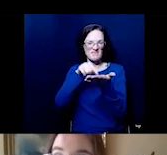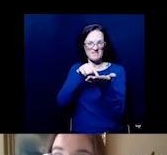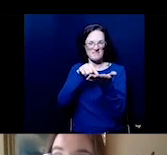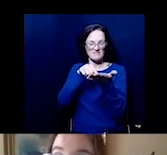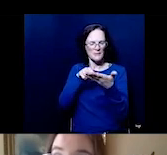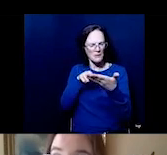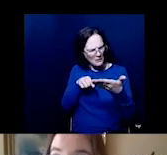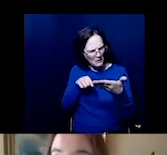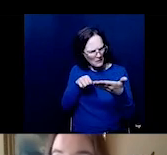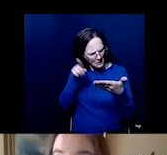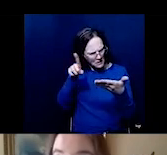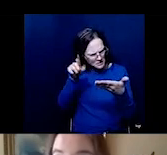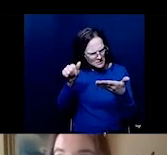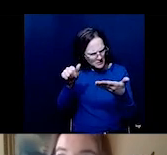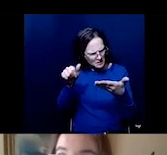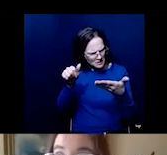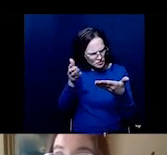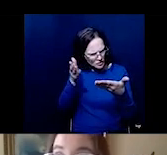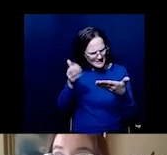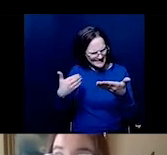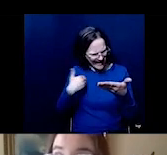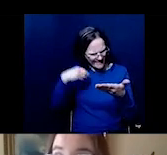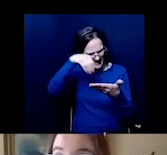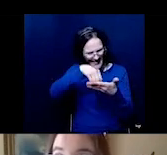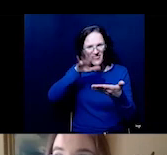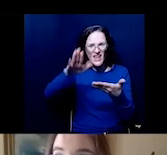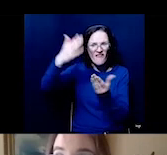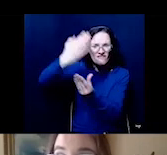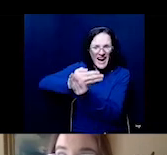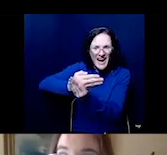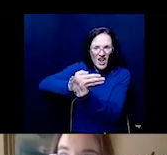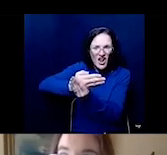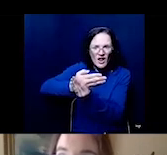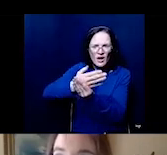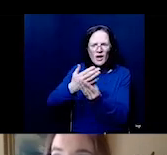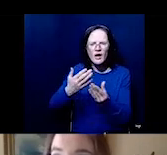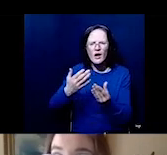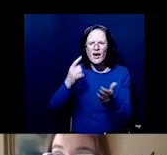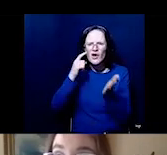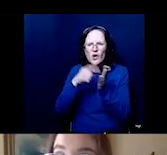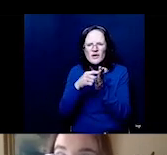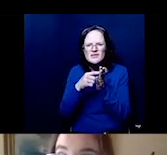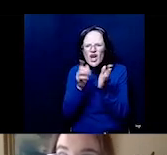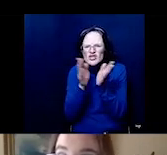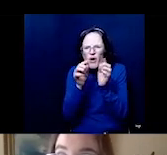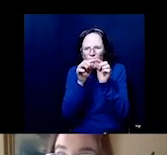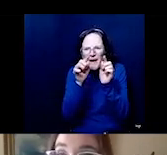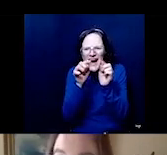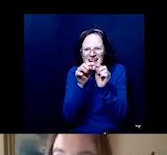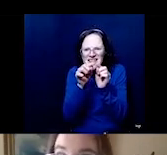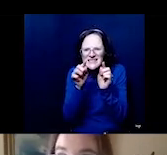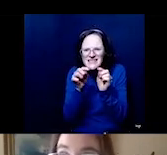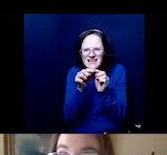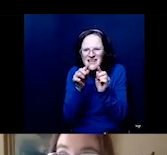have in their files, you find that there is a lot of little boxes that could have been checked to have